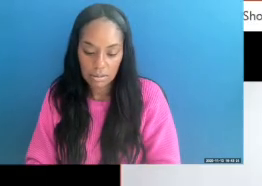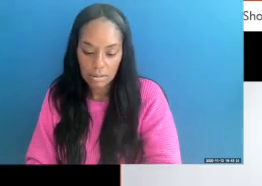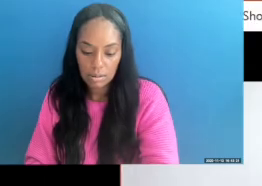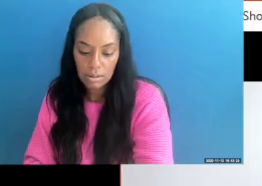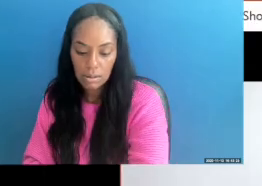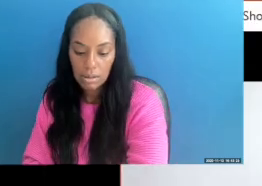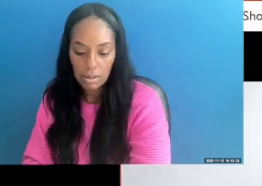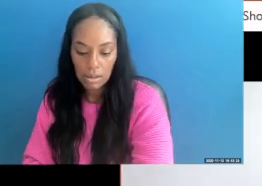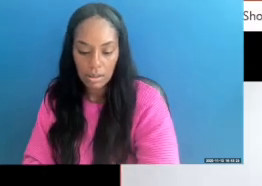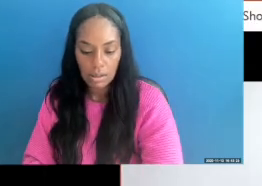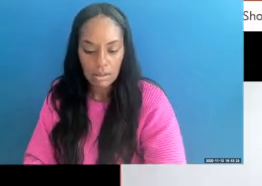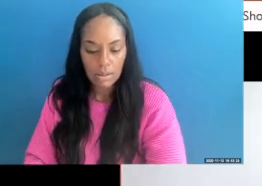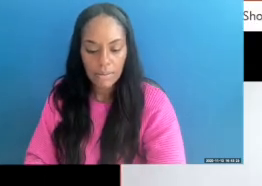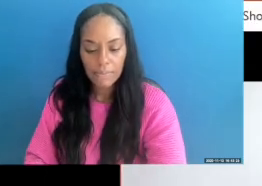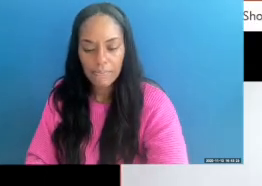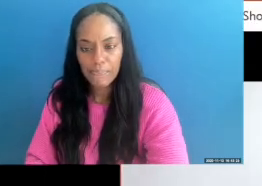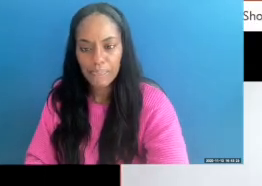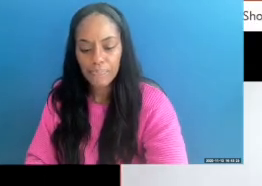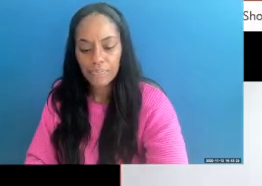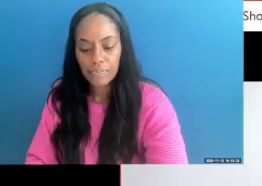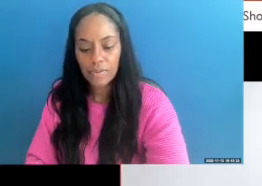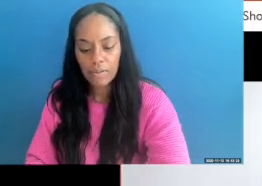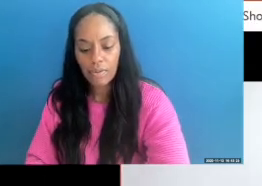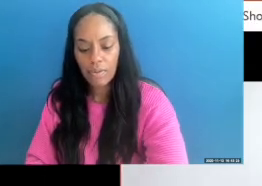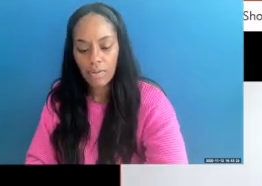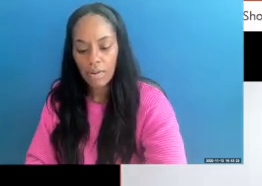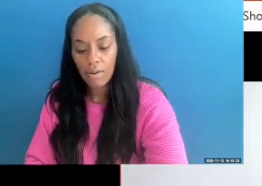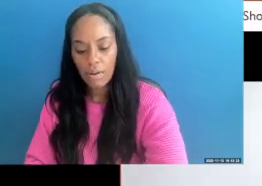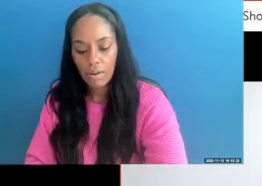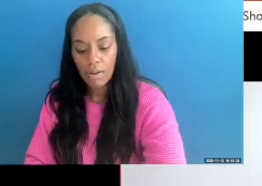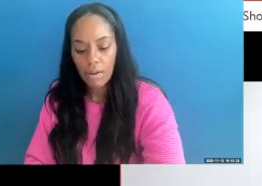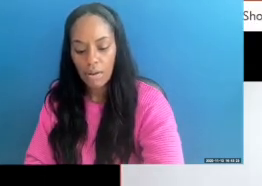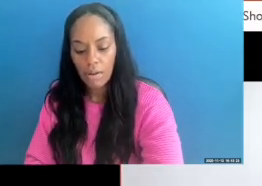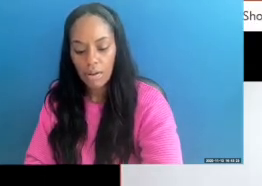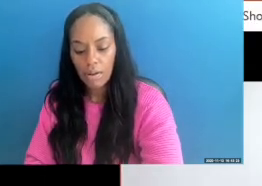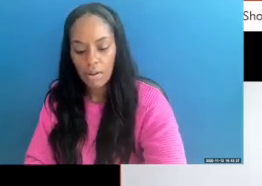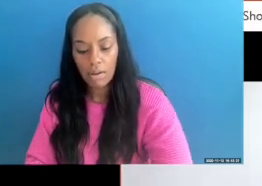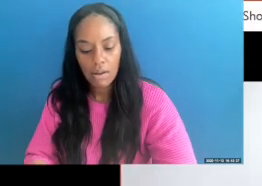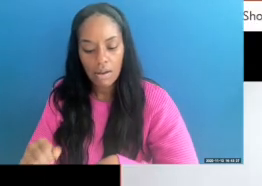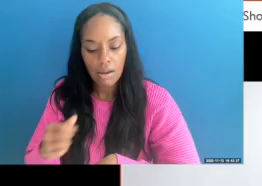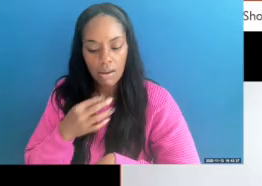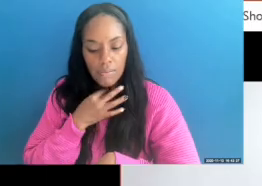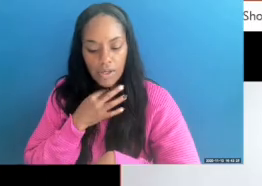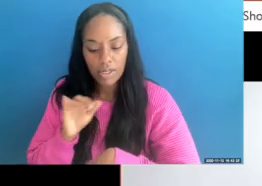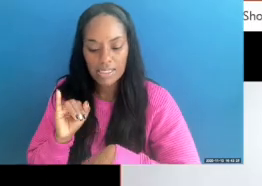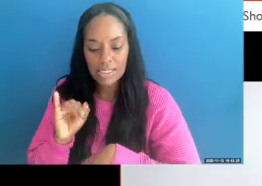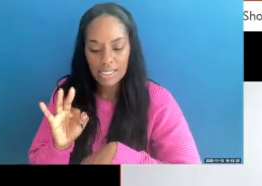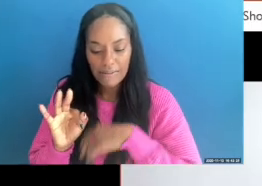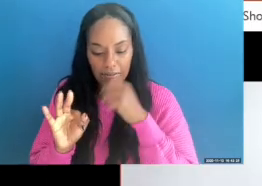And so I wonder, my question is just, did you factor that any additional e-bike